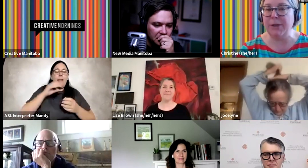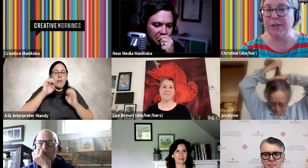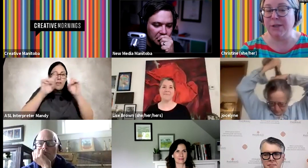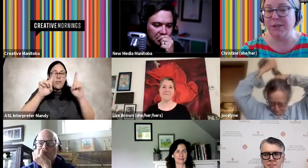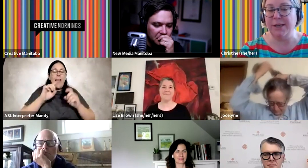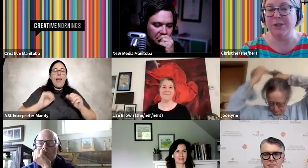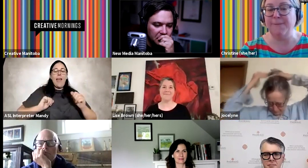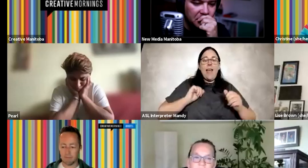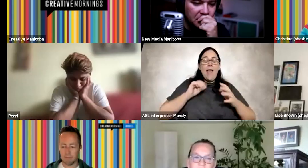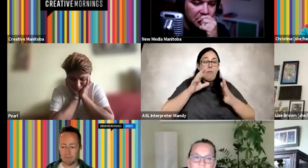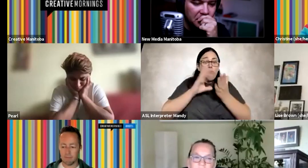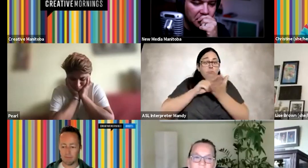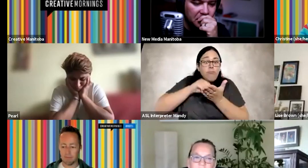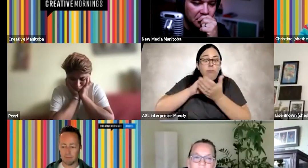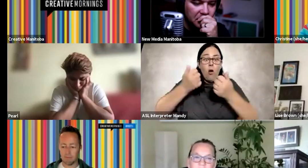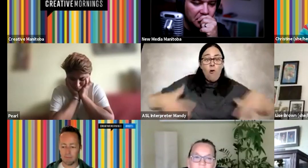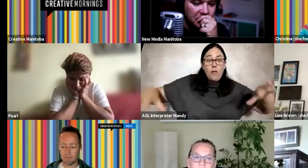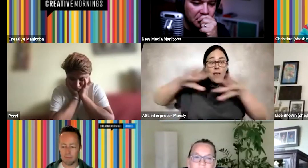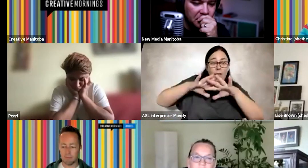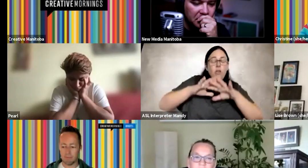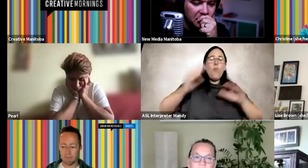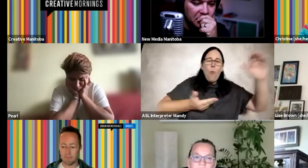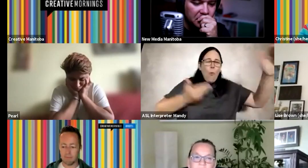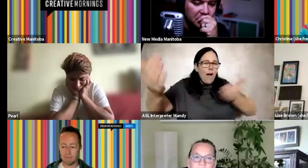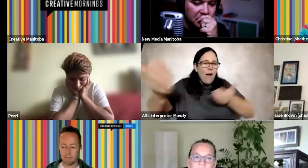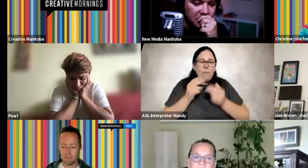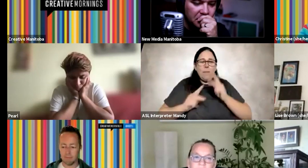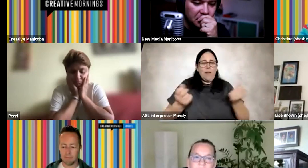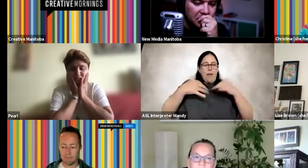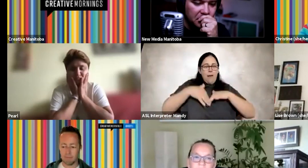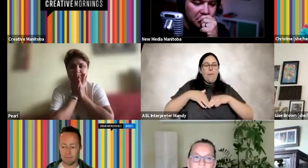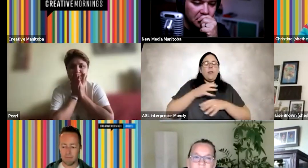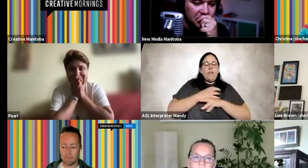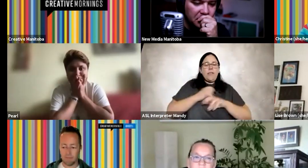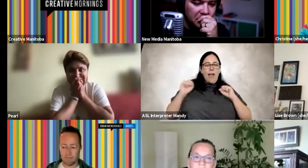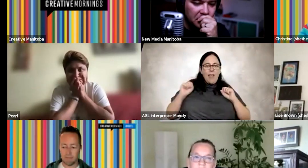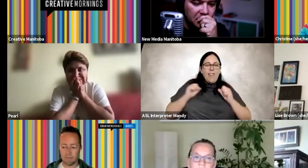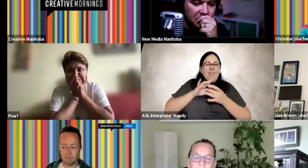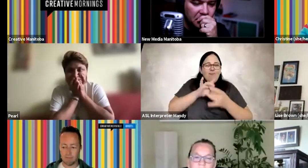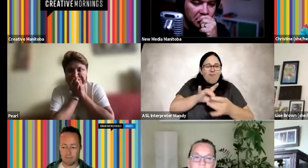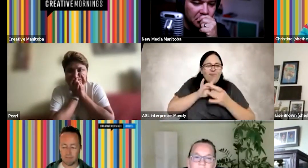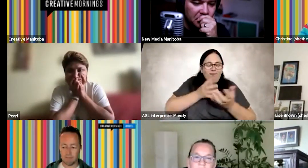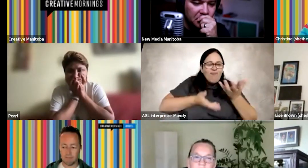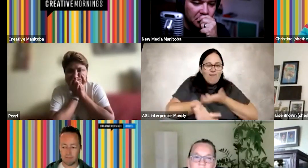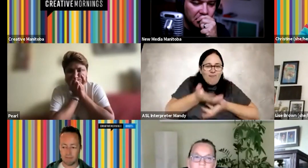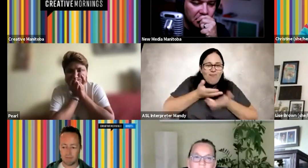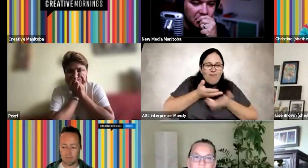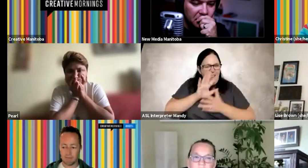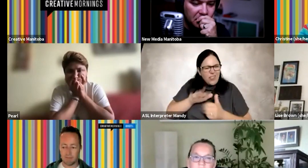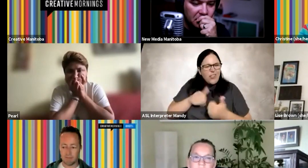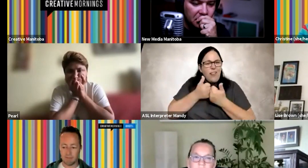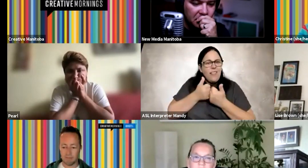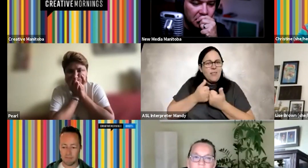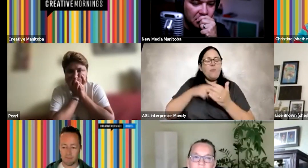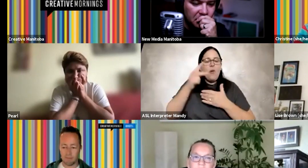and experiential education to welcome participants to safer, engaging, meaningful, and challenging programs,